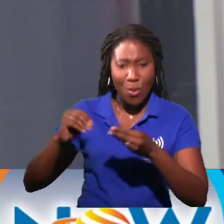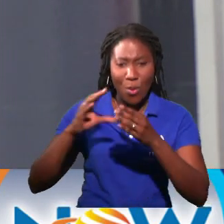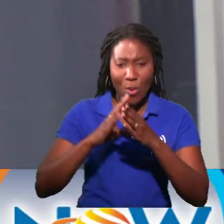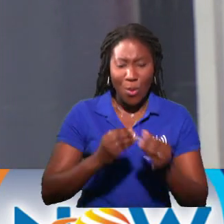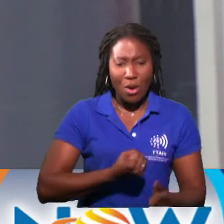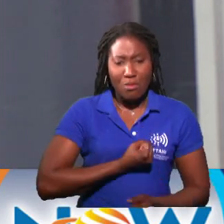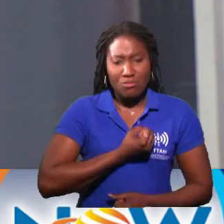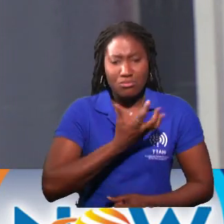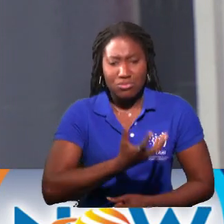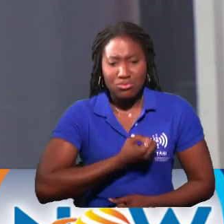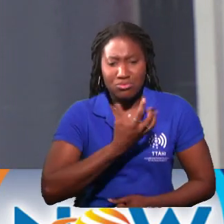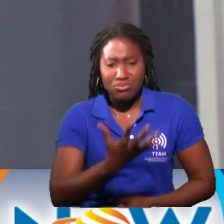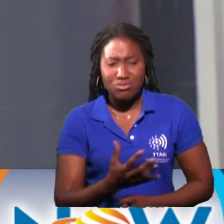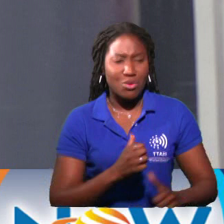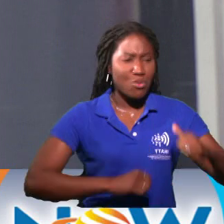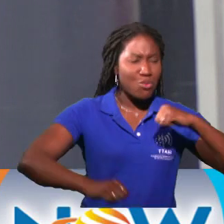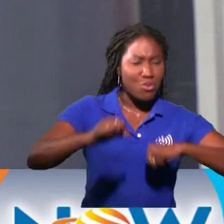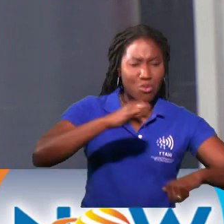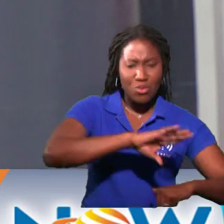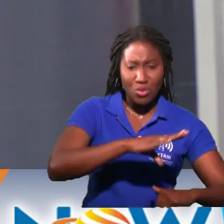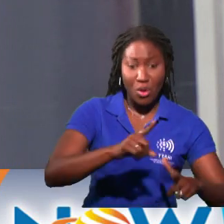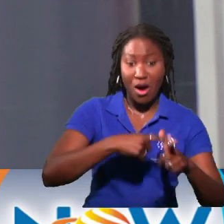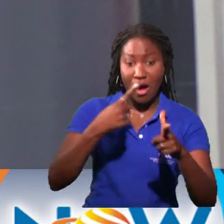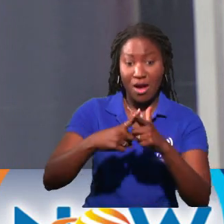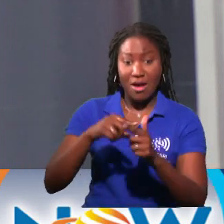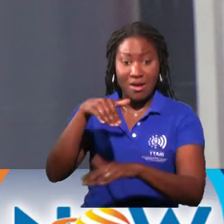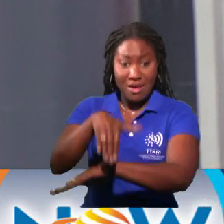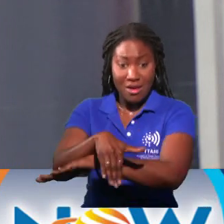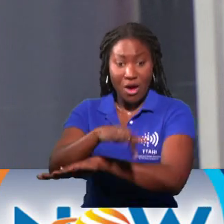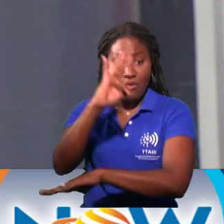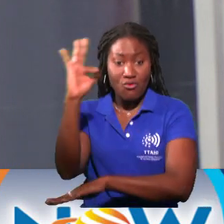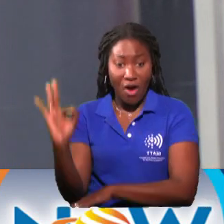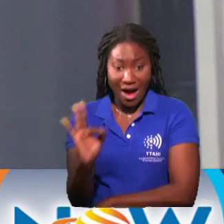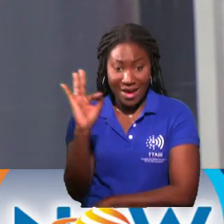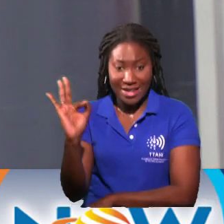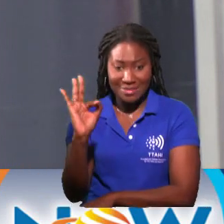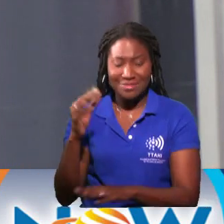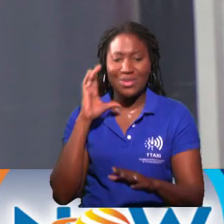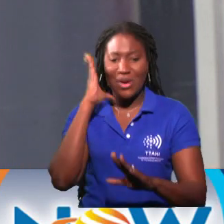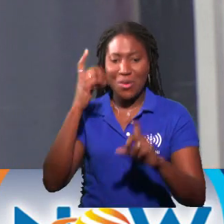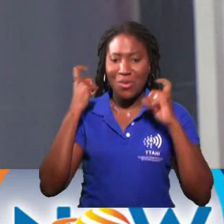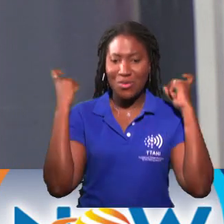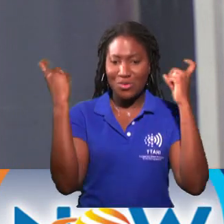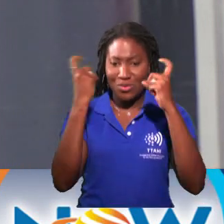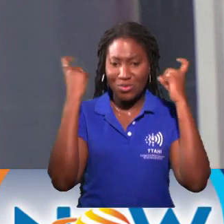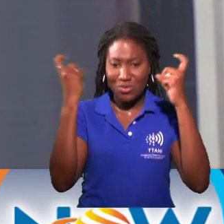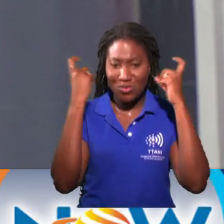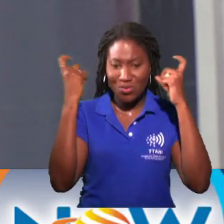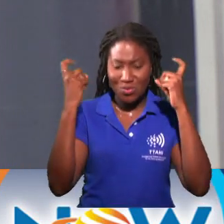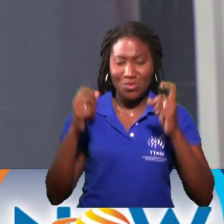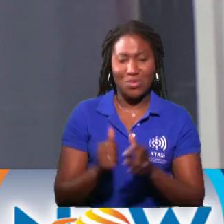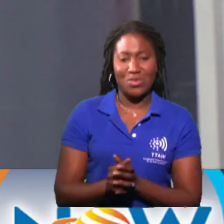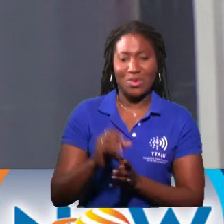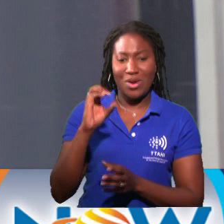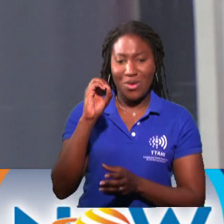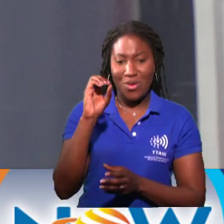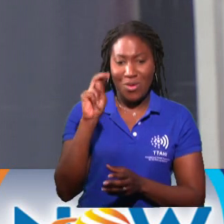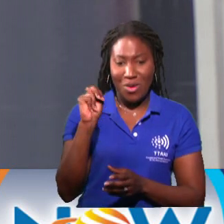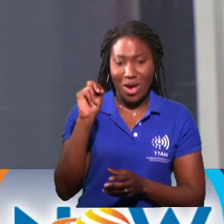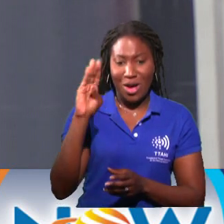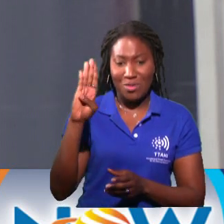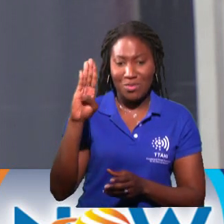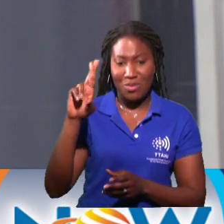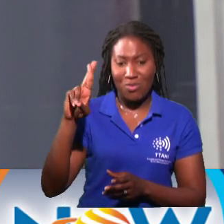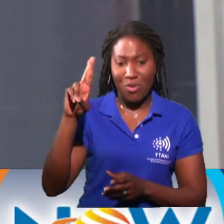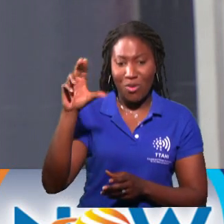other types of expression. On the Friday night, we celebrate Dion Brandt, because she's a big deal, really big